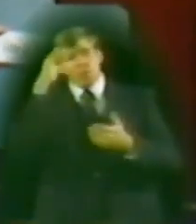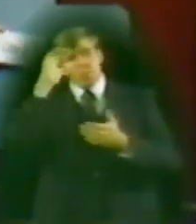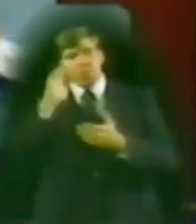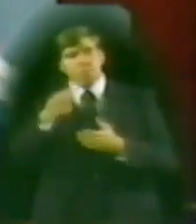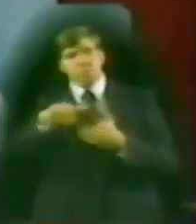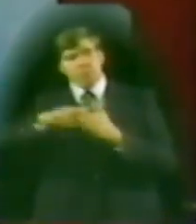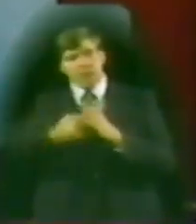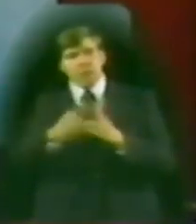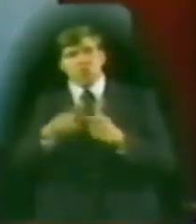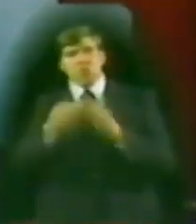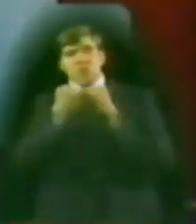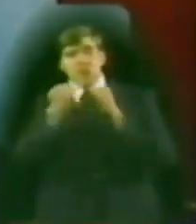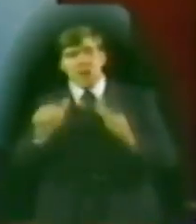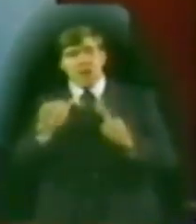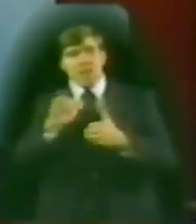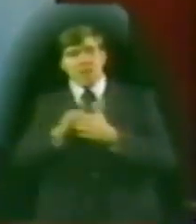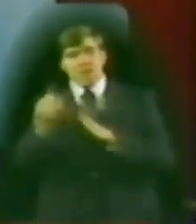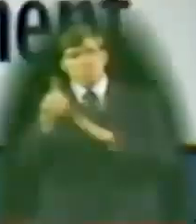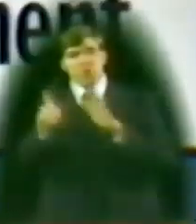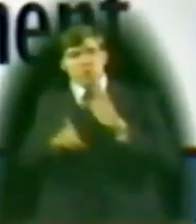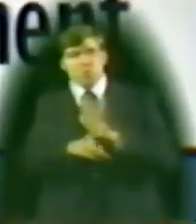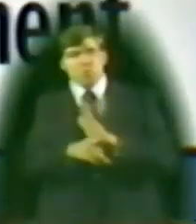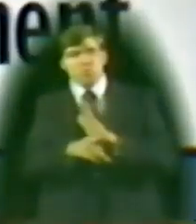this principle even during the first century.